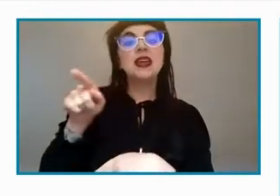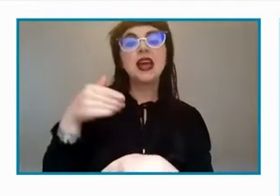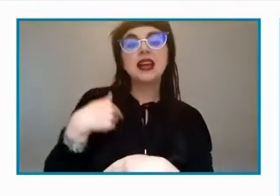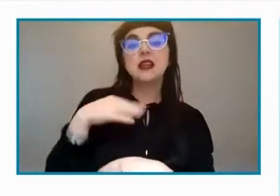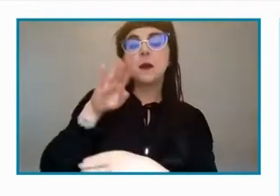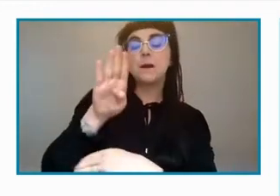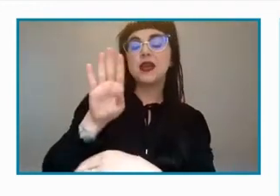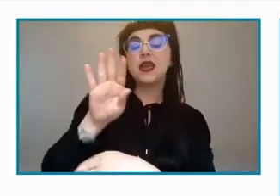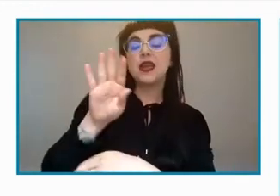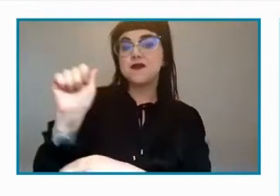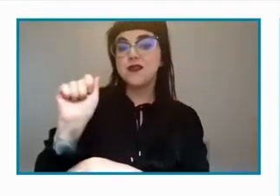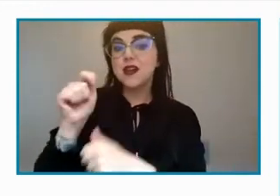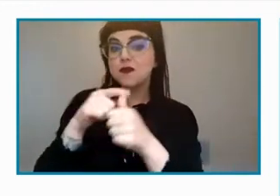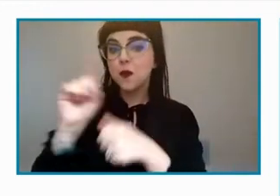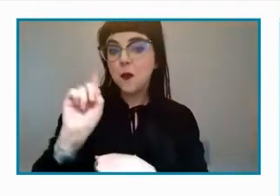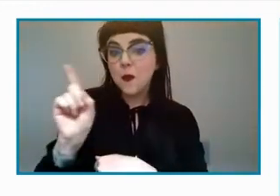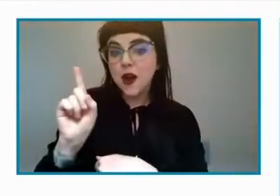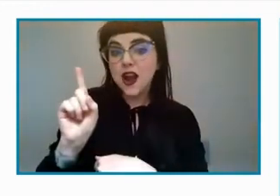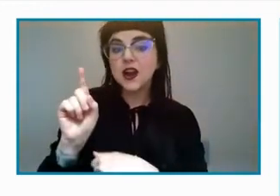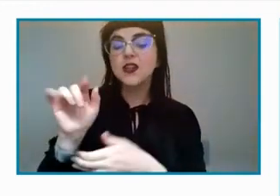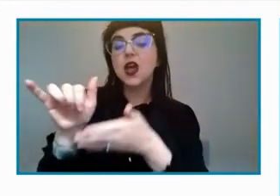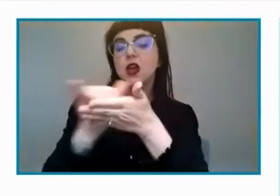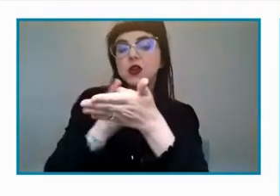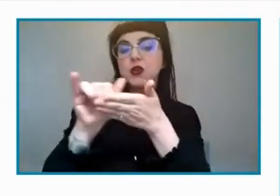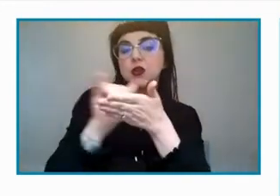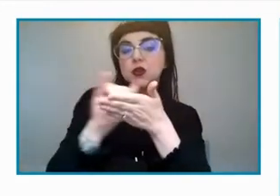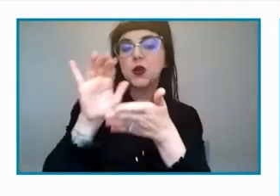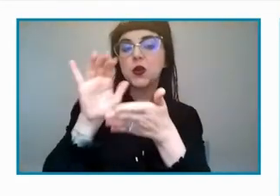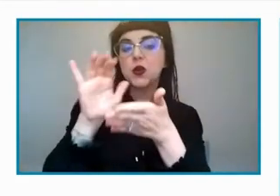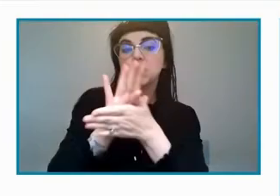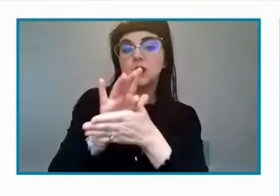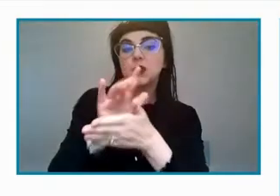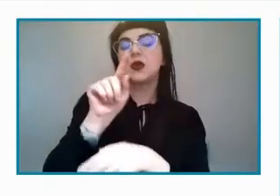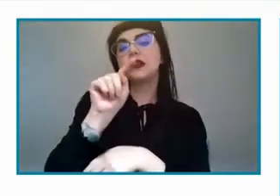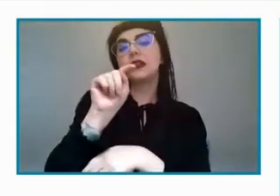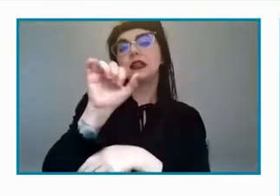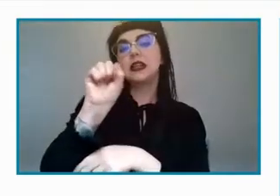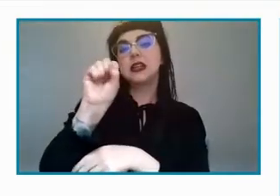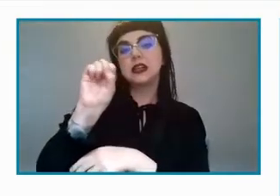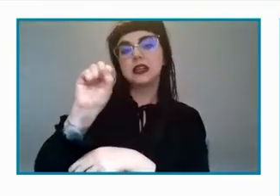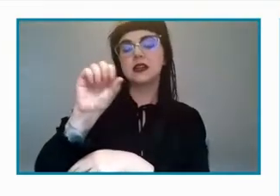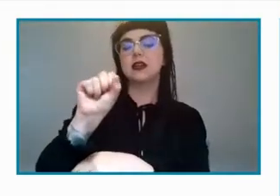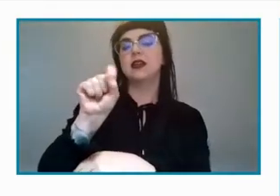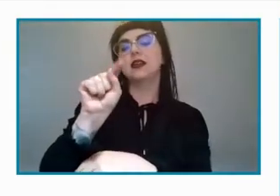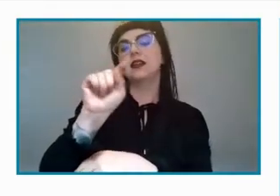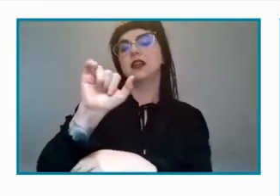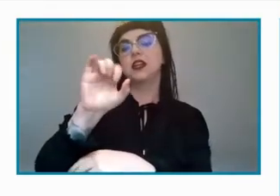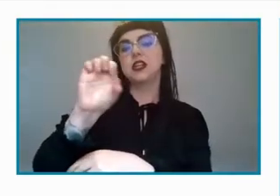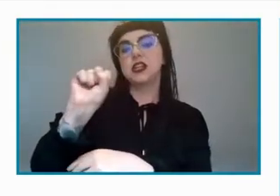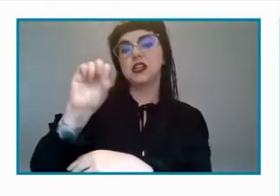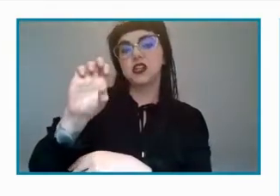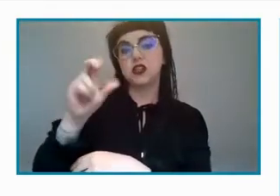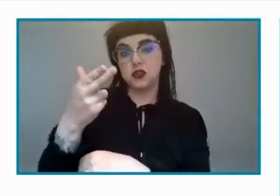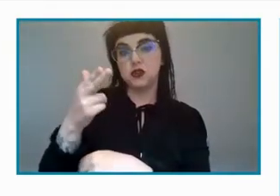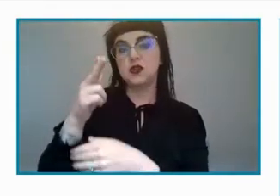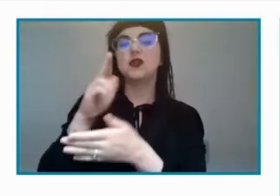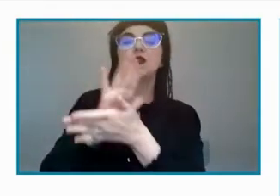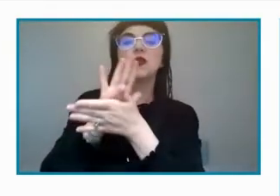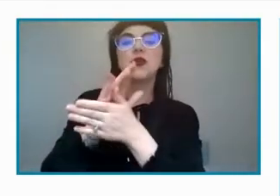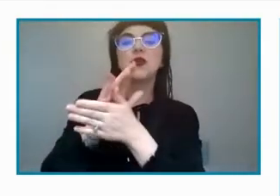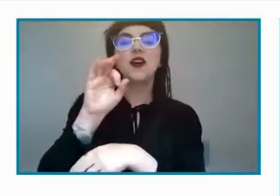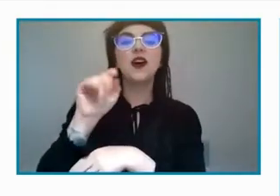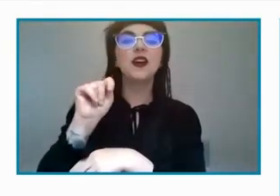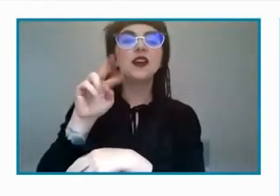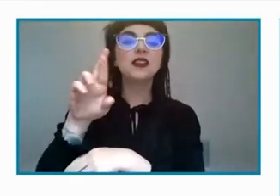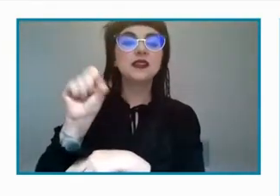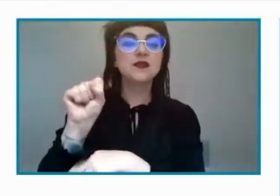Arts. He currently serves as the co-founder and executive director of So Say We All. In a prior career, he served with the United Nations